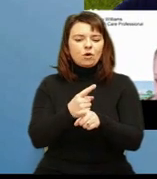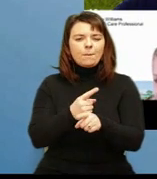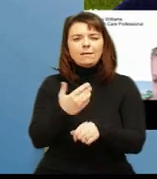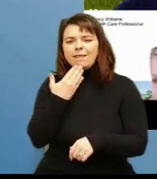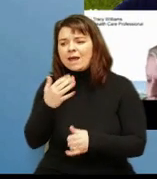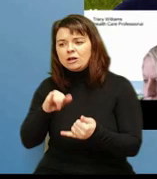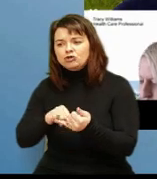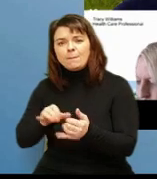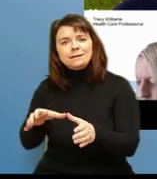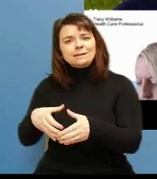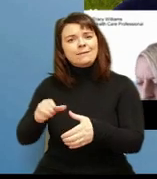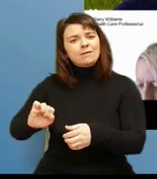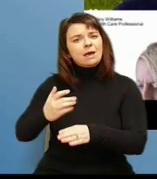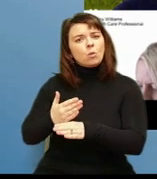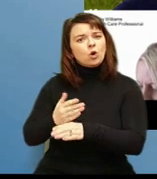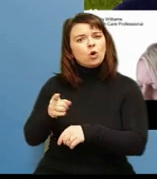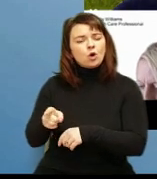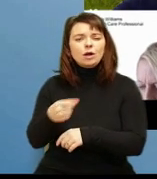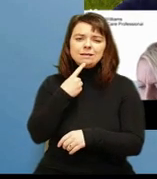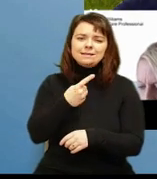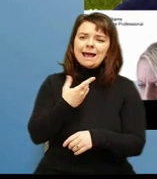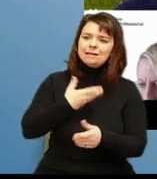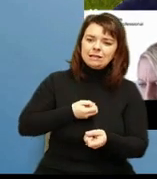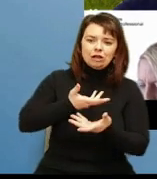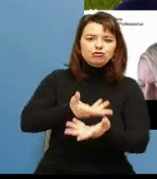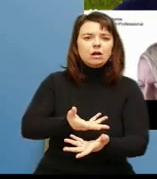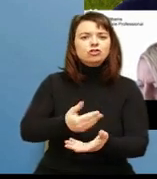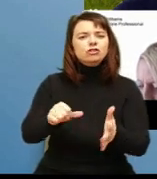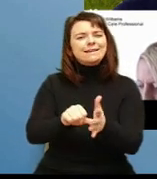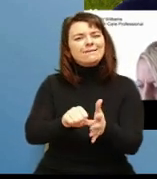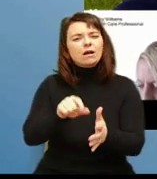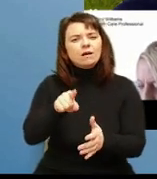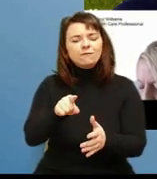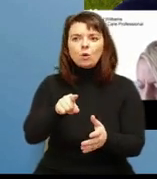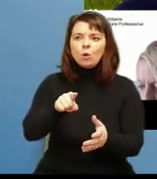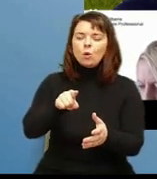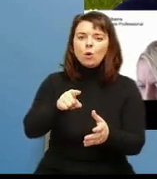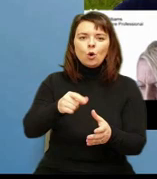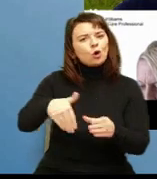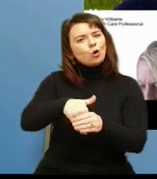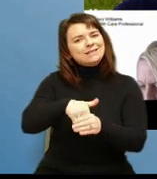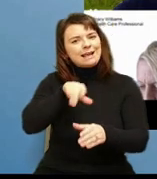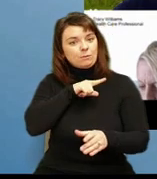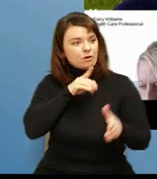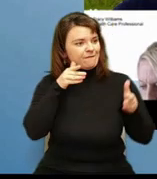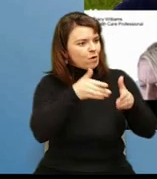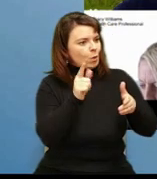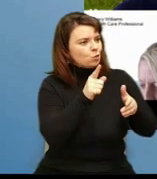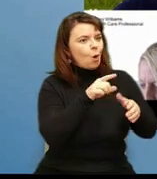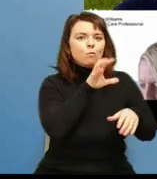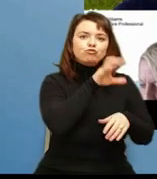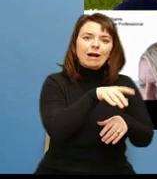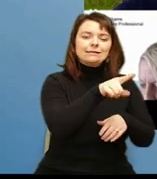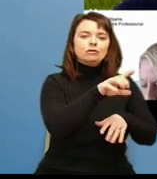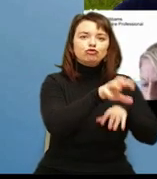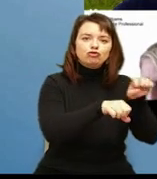Yeah, thanks, John. So just a brief comment. I wanted to thank Shepherd and the team for the work, and for me, it like you said in the